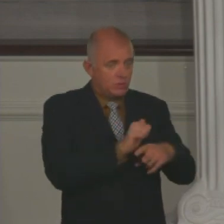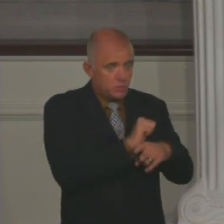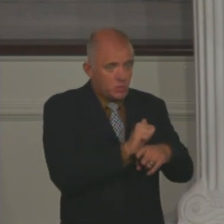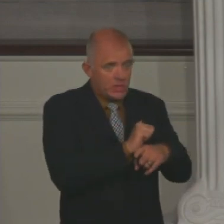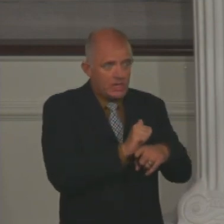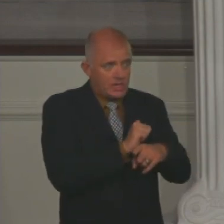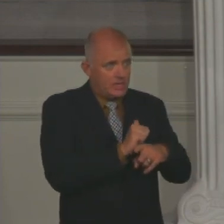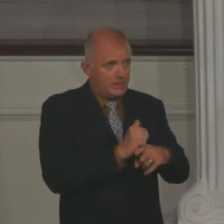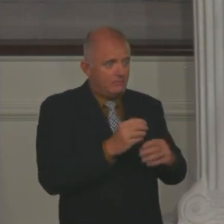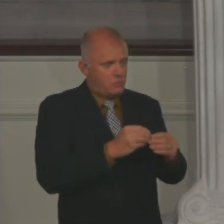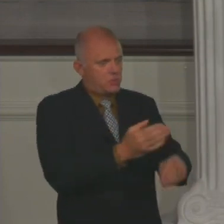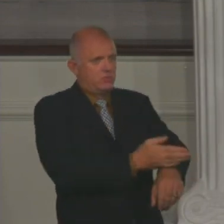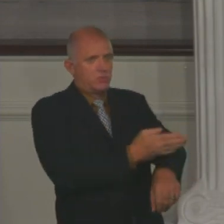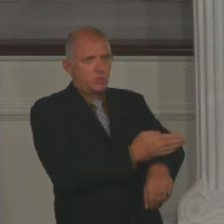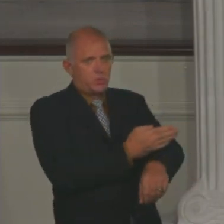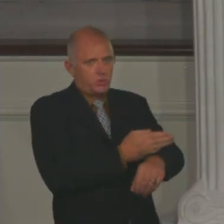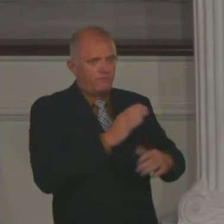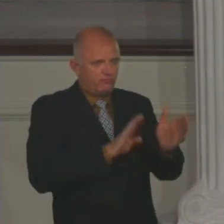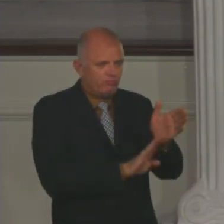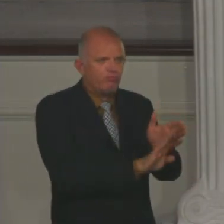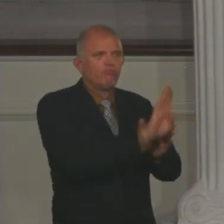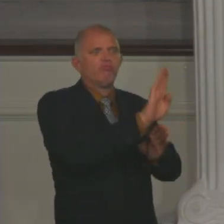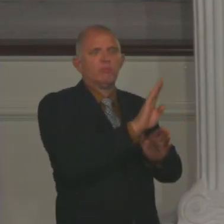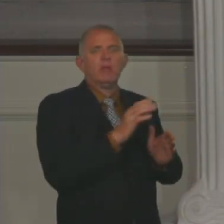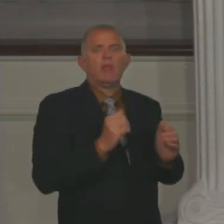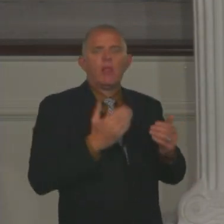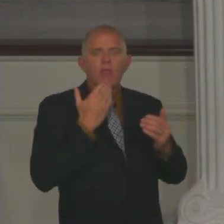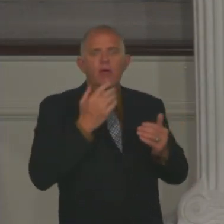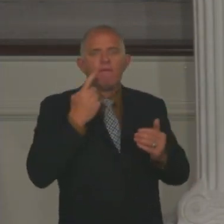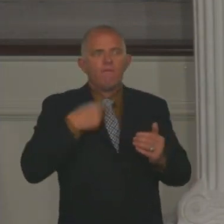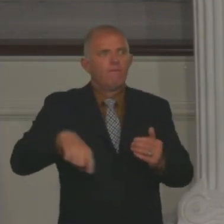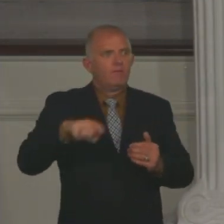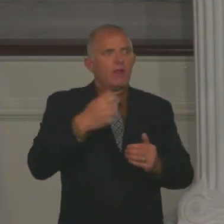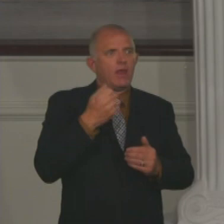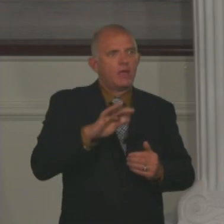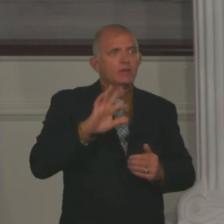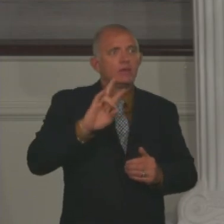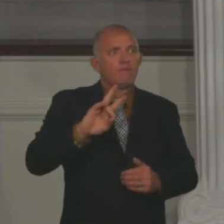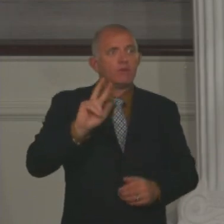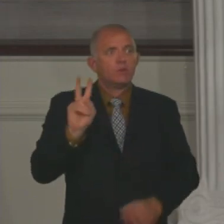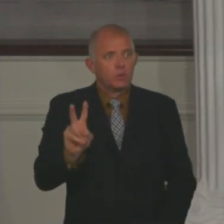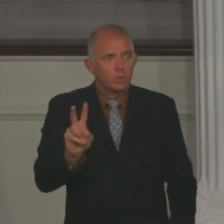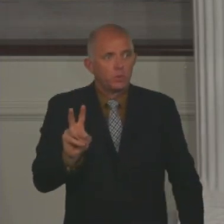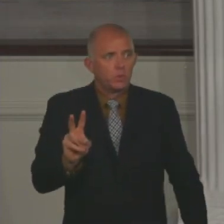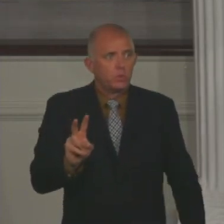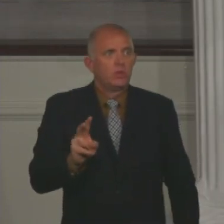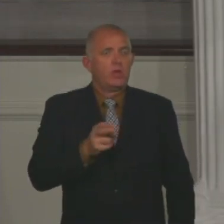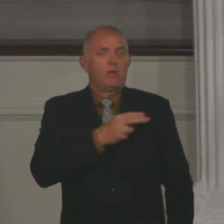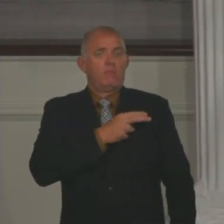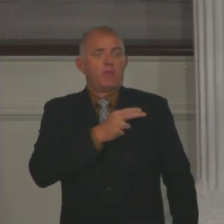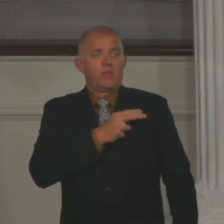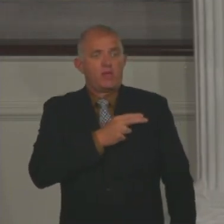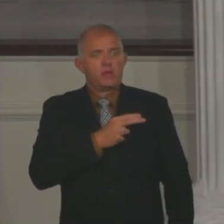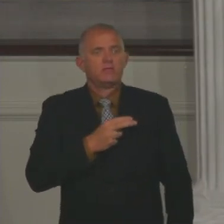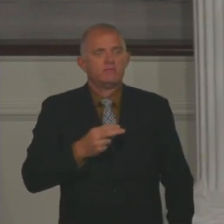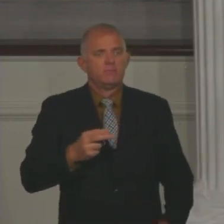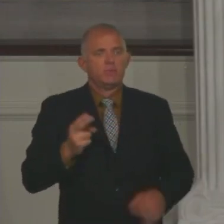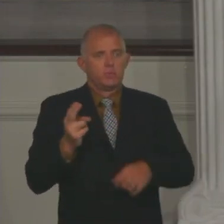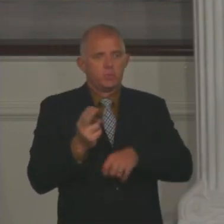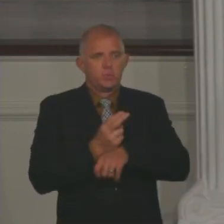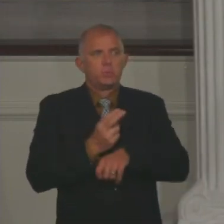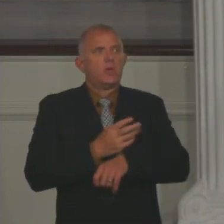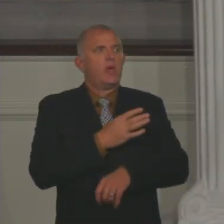grateful that in 1972, Dr. Hiles was used of the Lord and Dr. Anderson to start Hiles